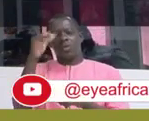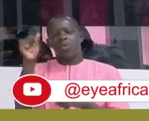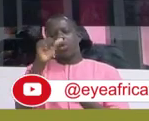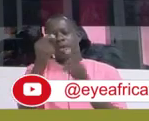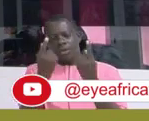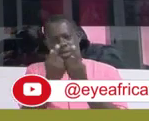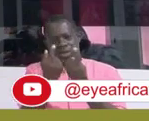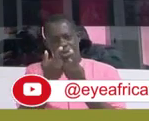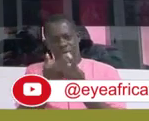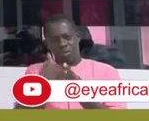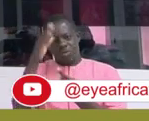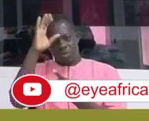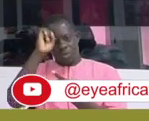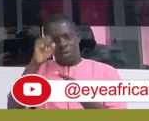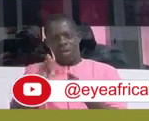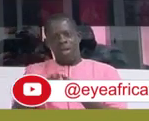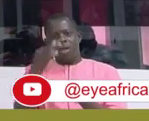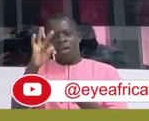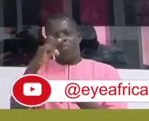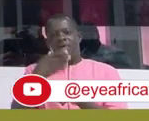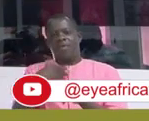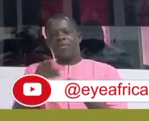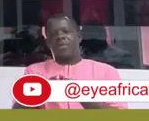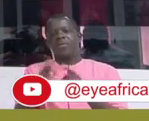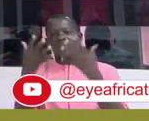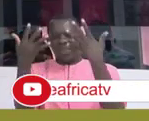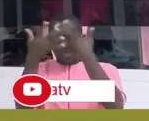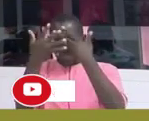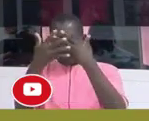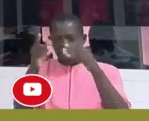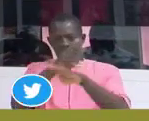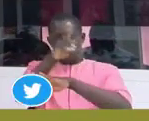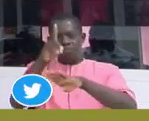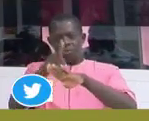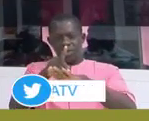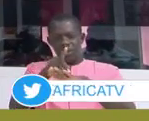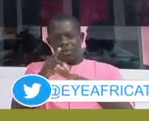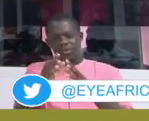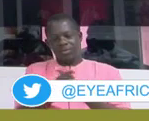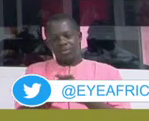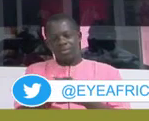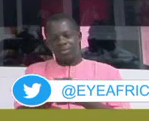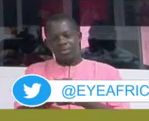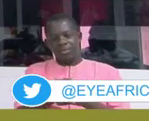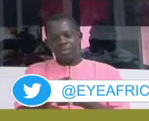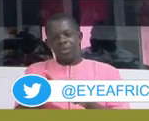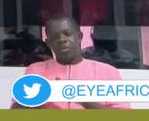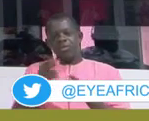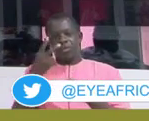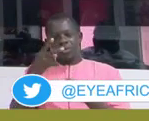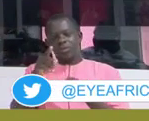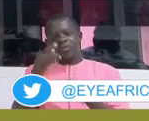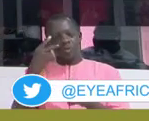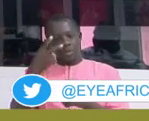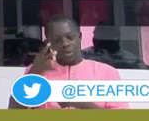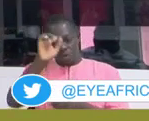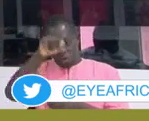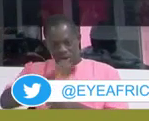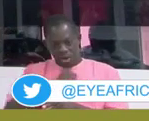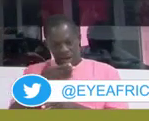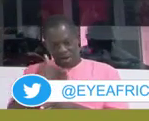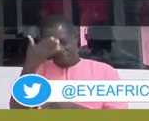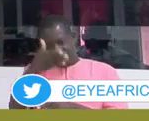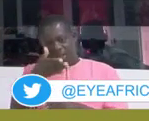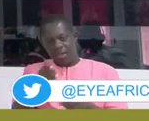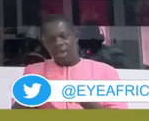I said to him, for example, do you know a squirrel? And he said, yes. I said, when it gets inside a hole,